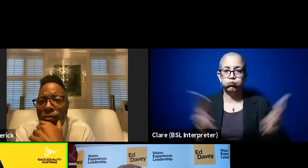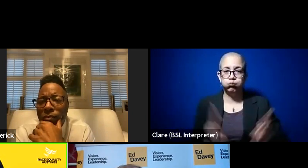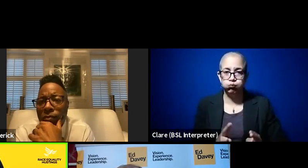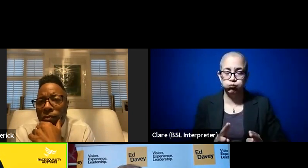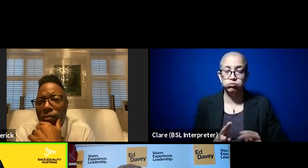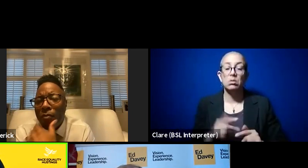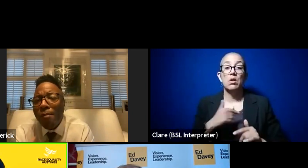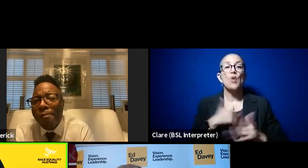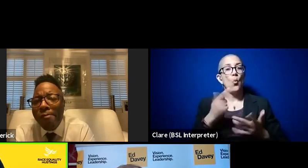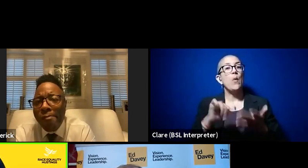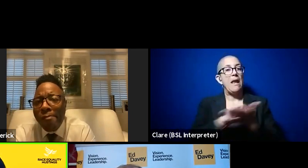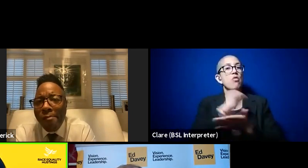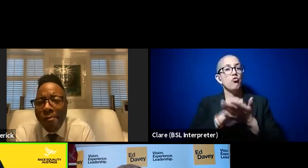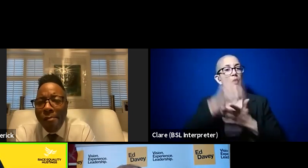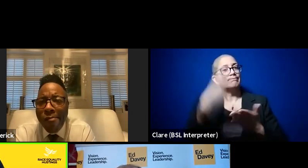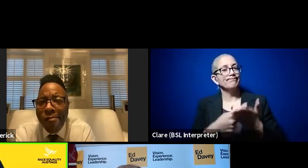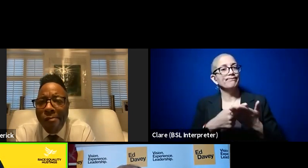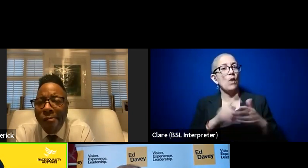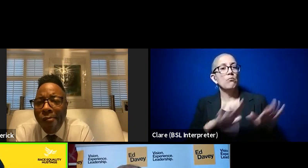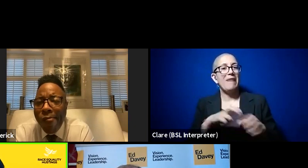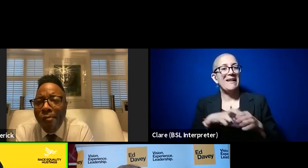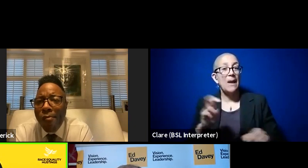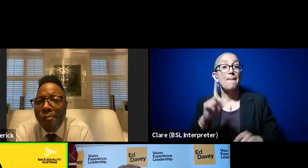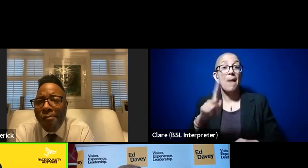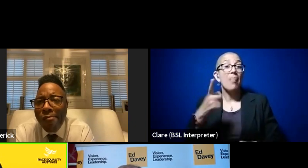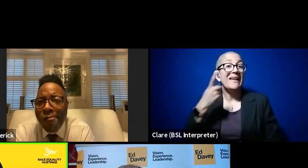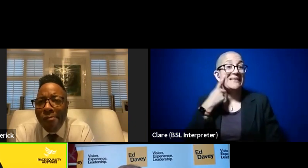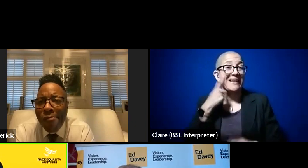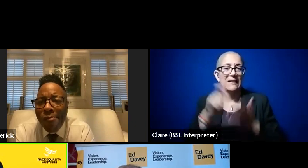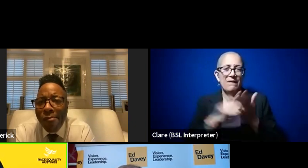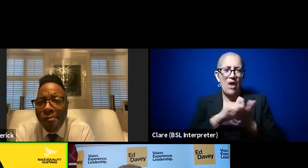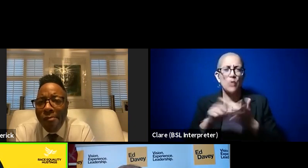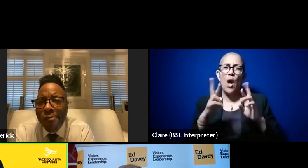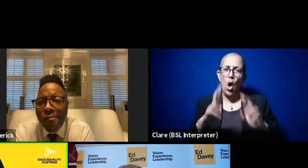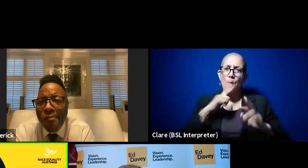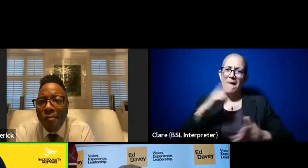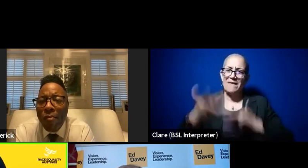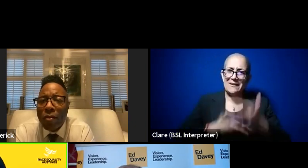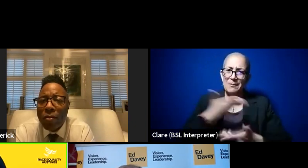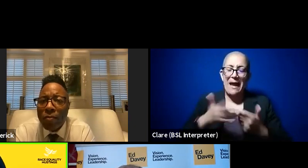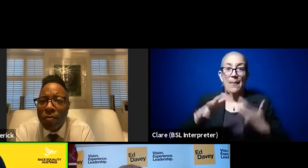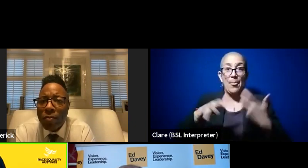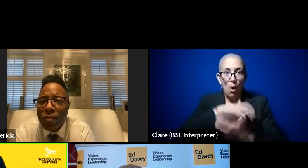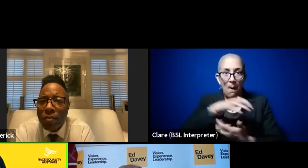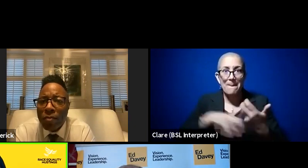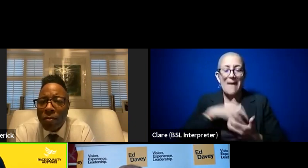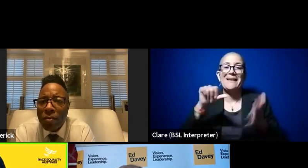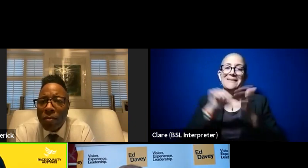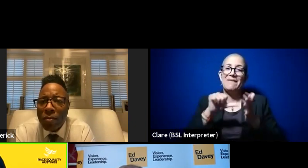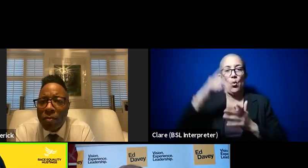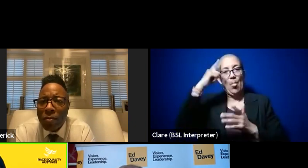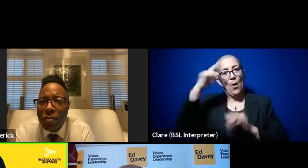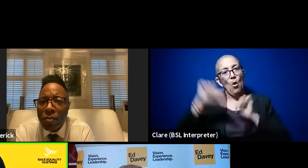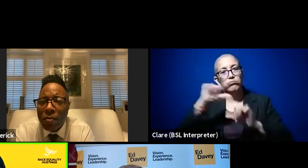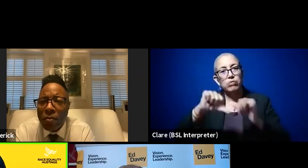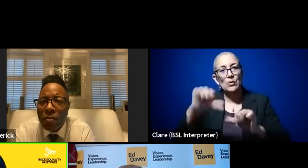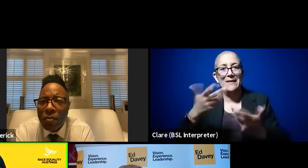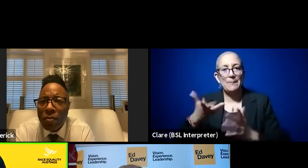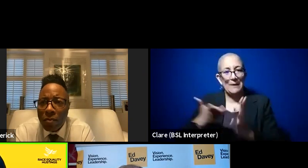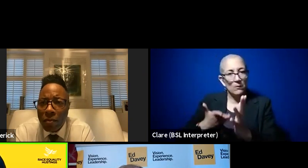Brexit. But when it came to those indicative votes, I hope I've explained to you the very complex and difficult thought process that